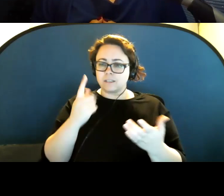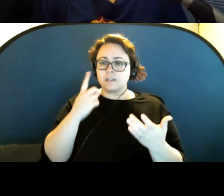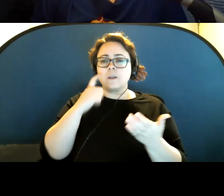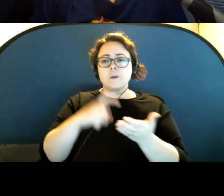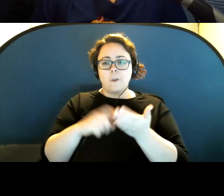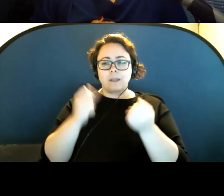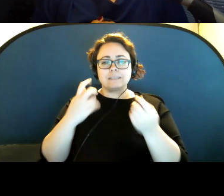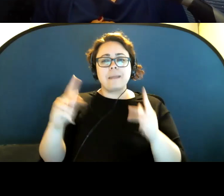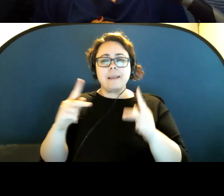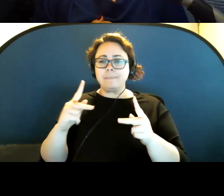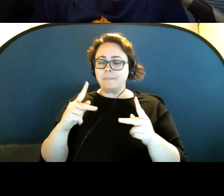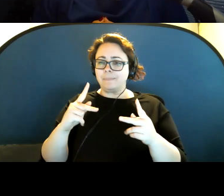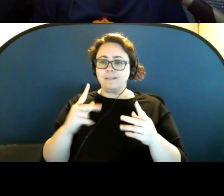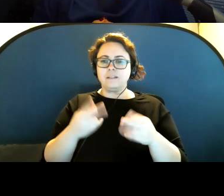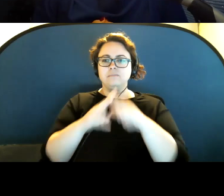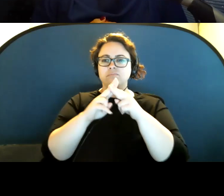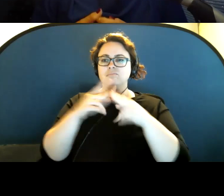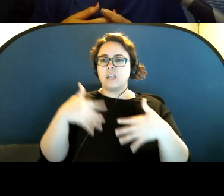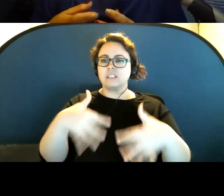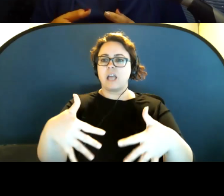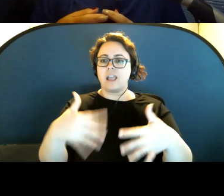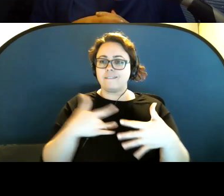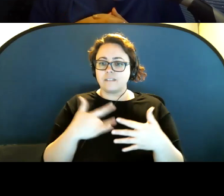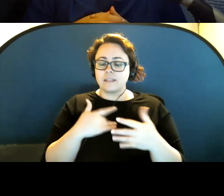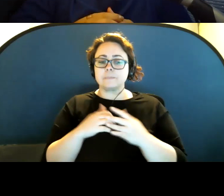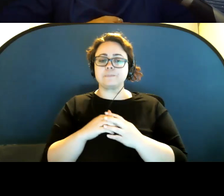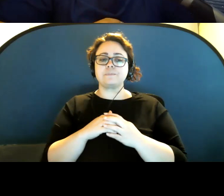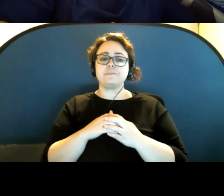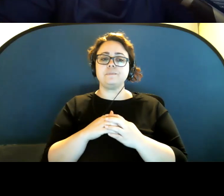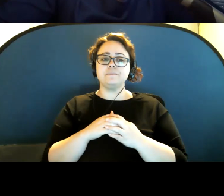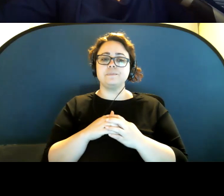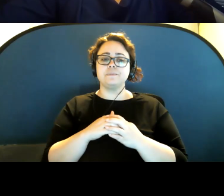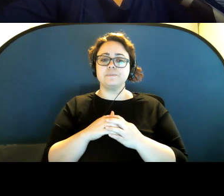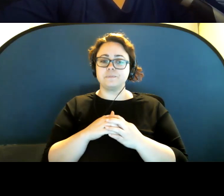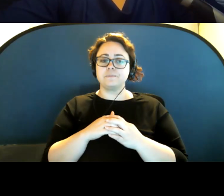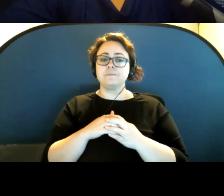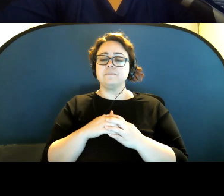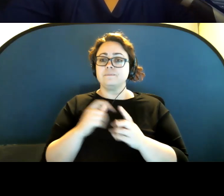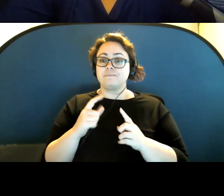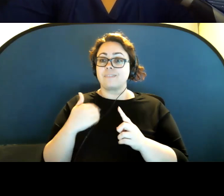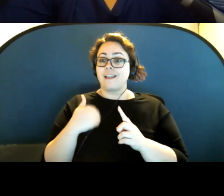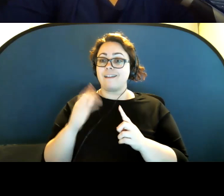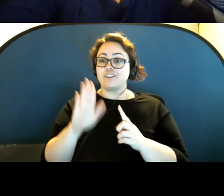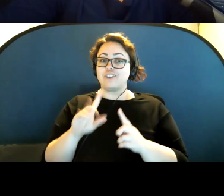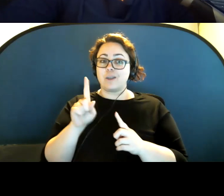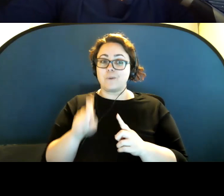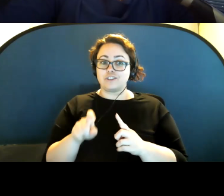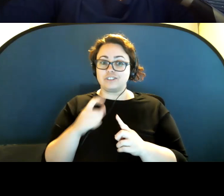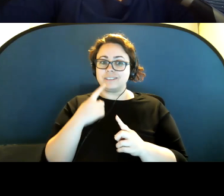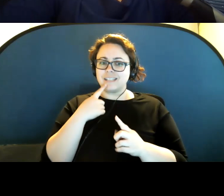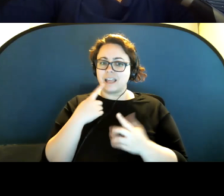watch out for. We have a really great question, actually, someone who I think is working in facilities, and they say, are there suggestions